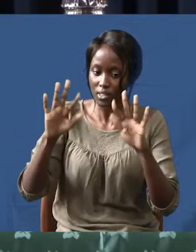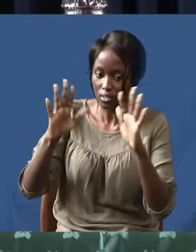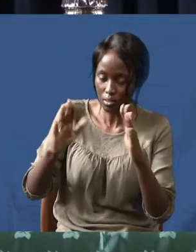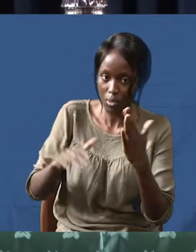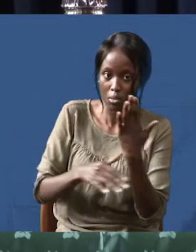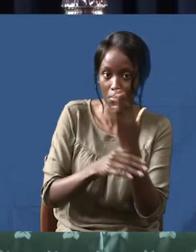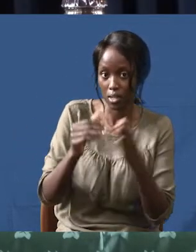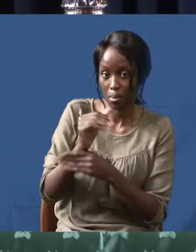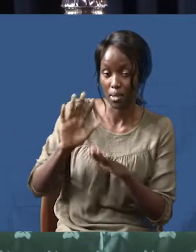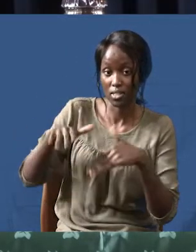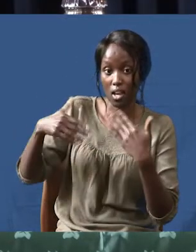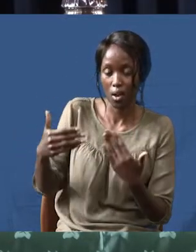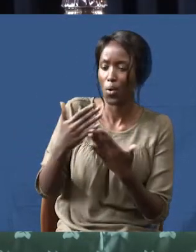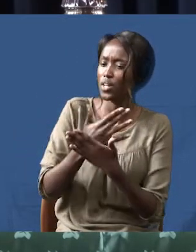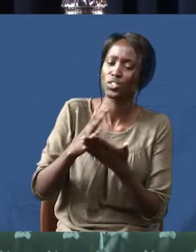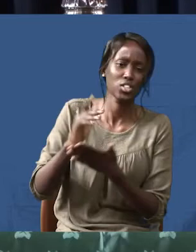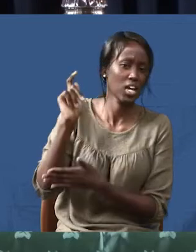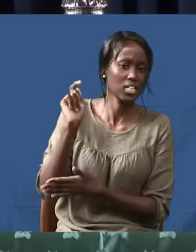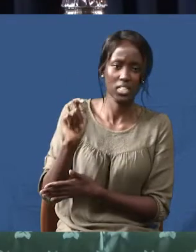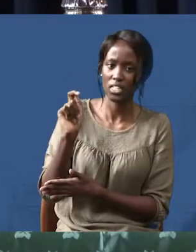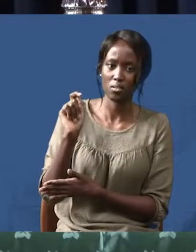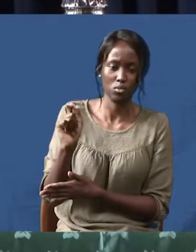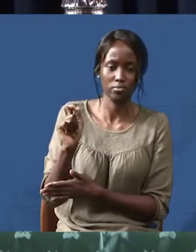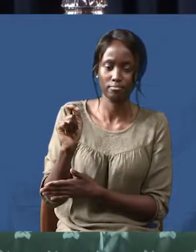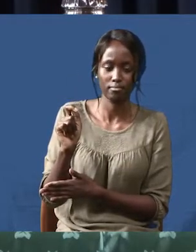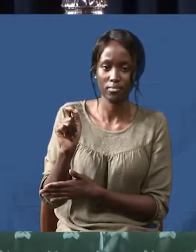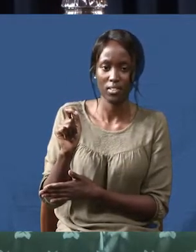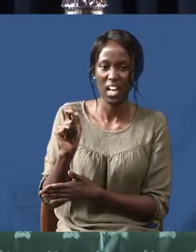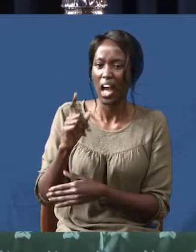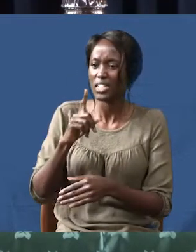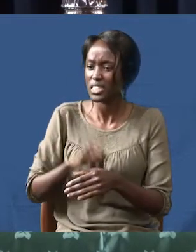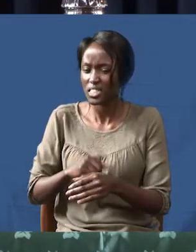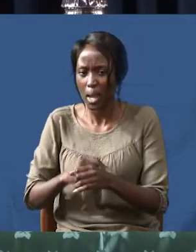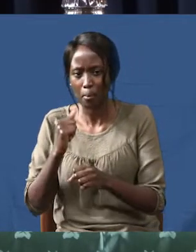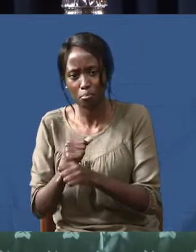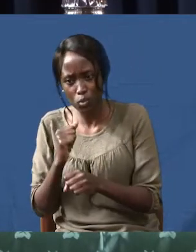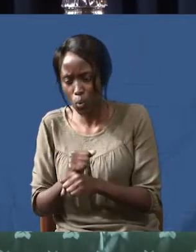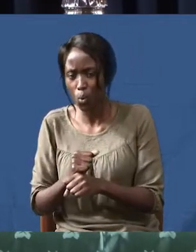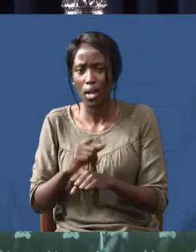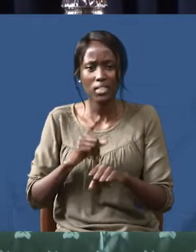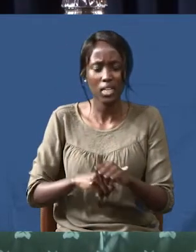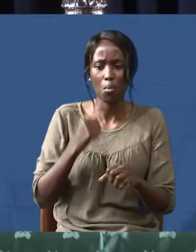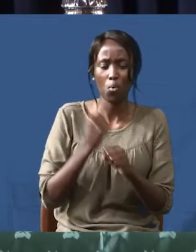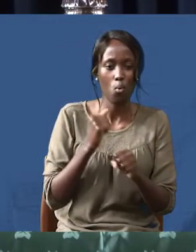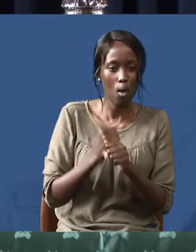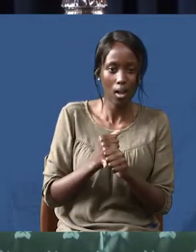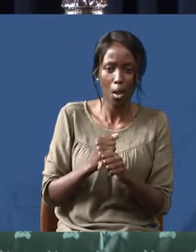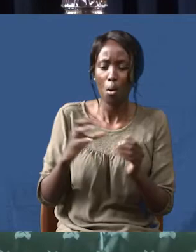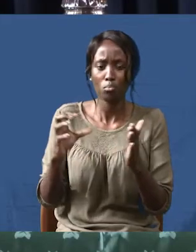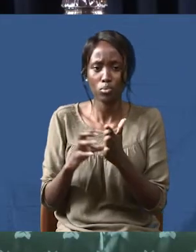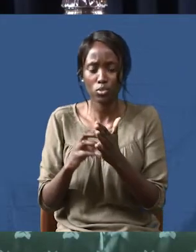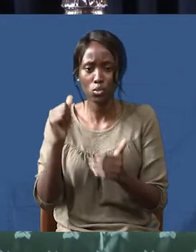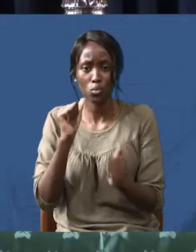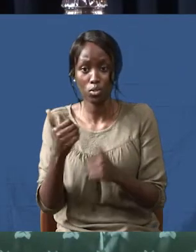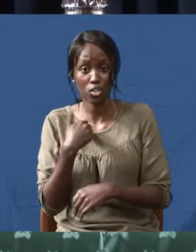by sharing our testimony. Wherever we are, whatever our profession, whichever